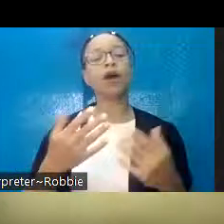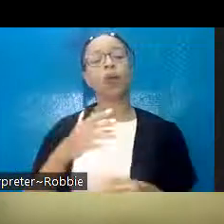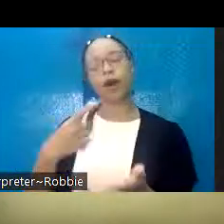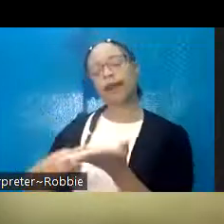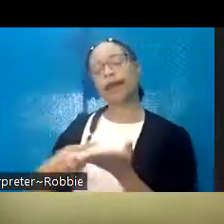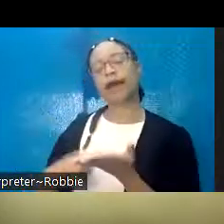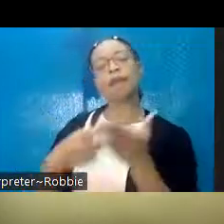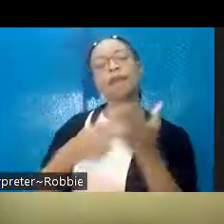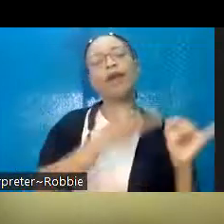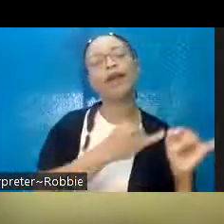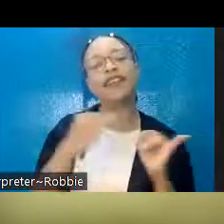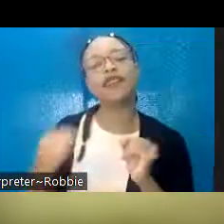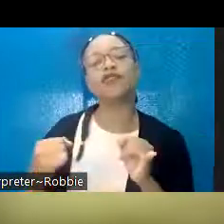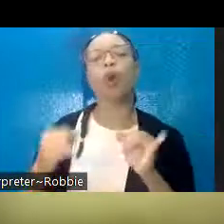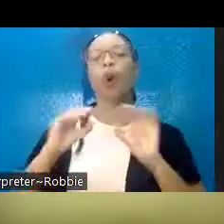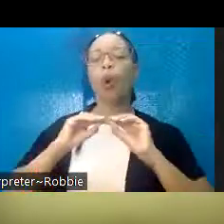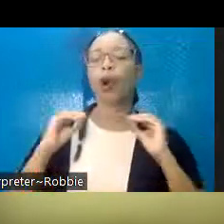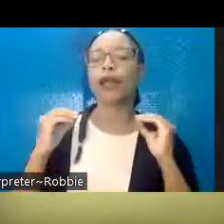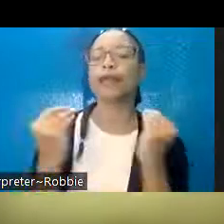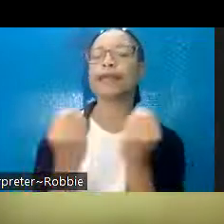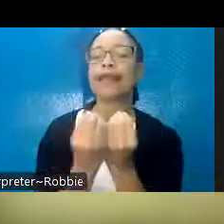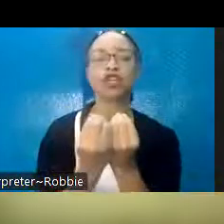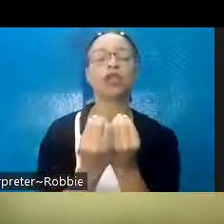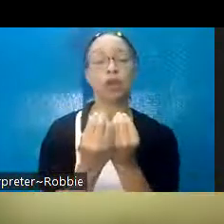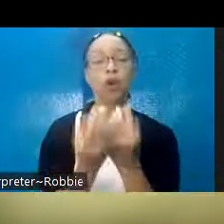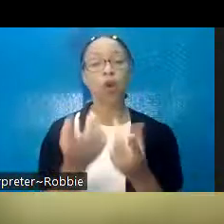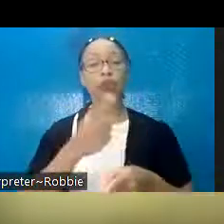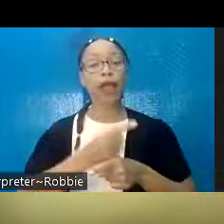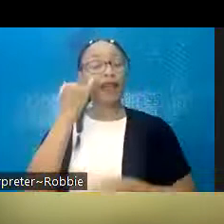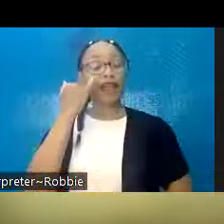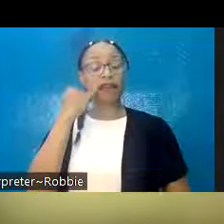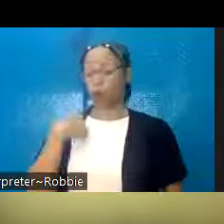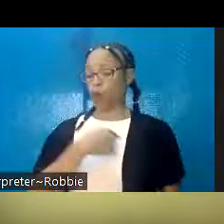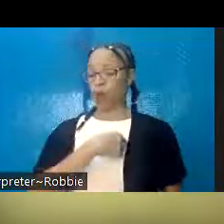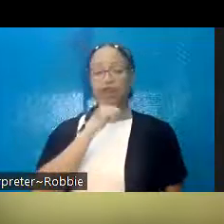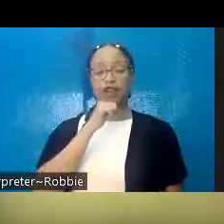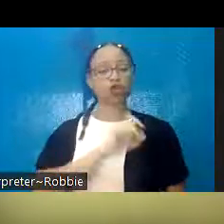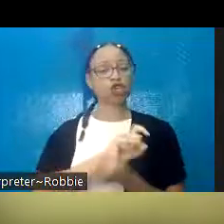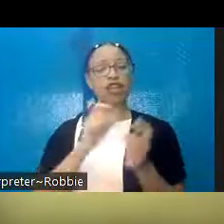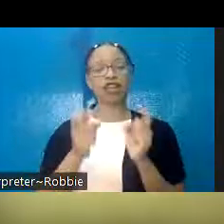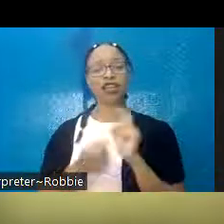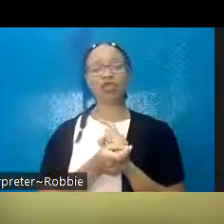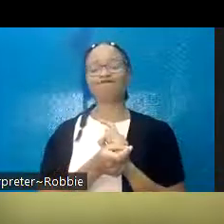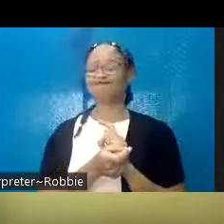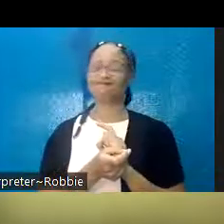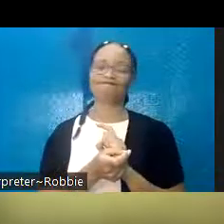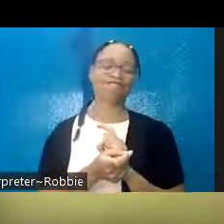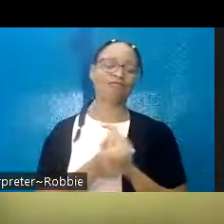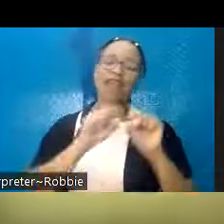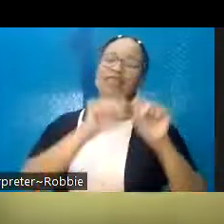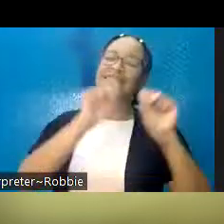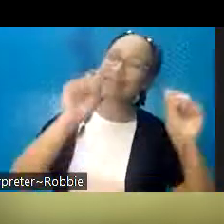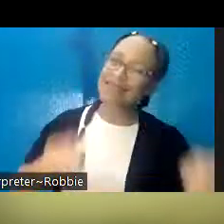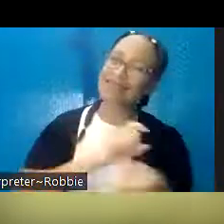individual capacities, our organizational capacities, right? If we don't change, the system's changes are harder